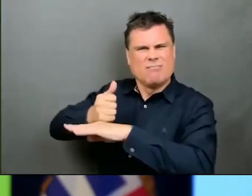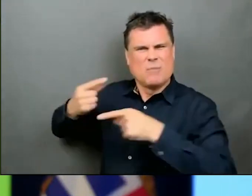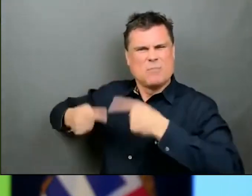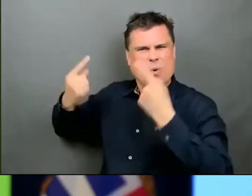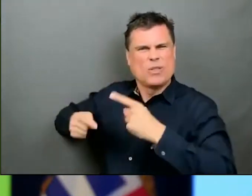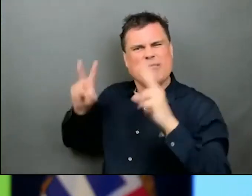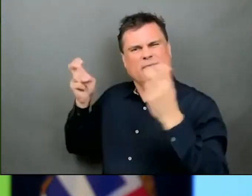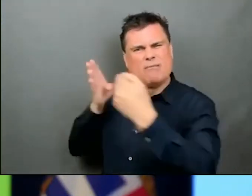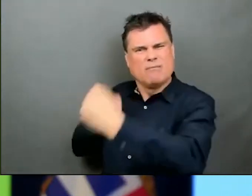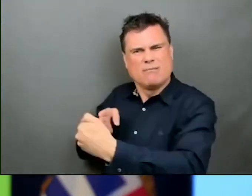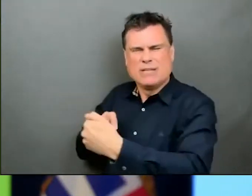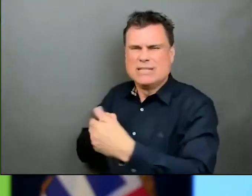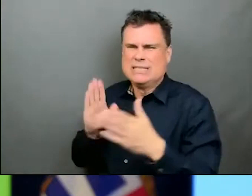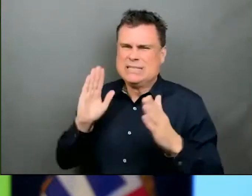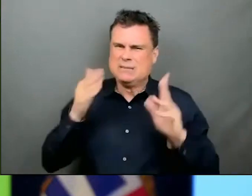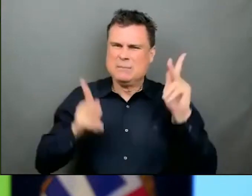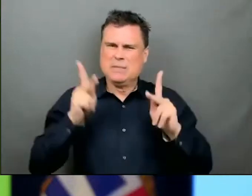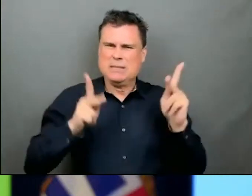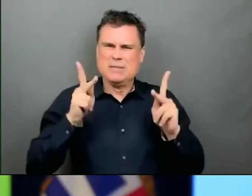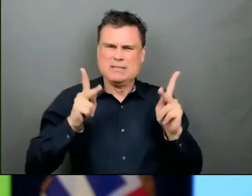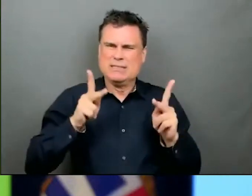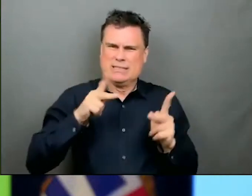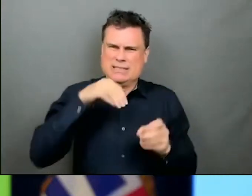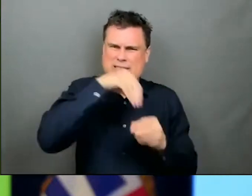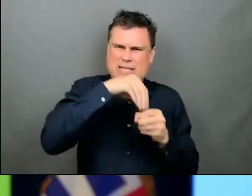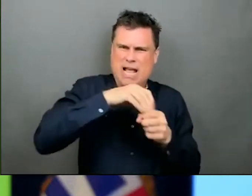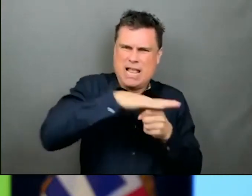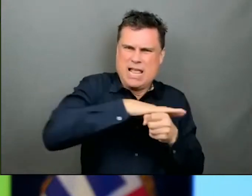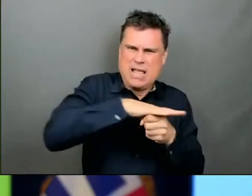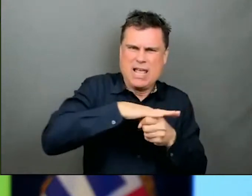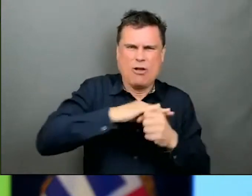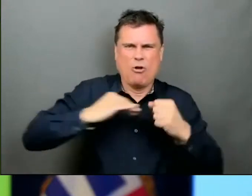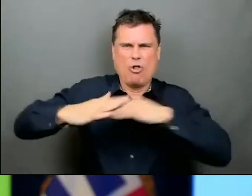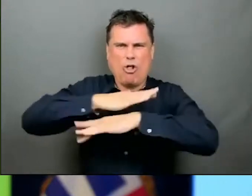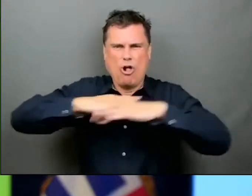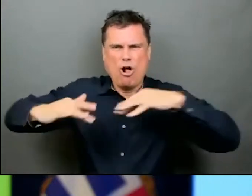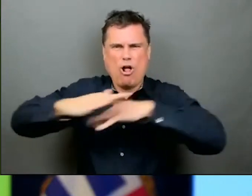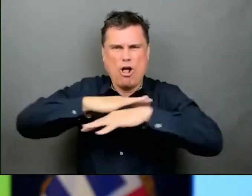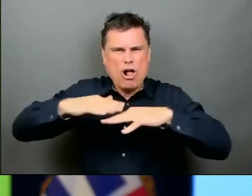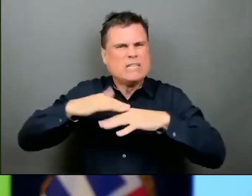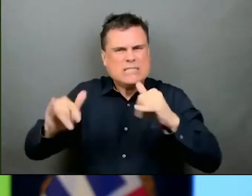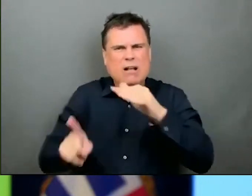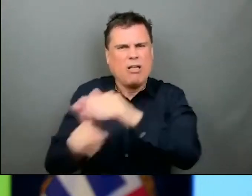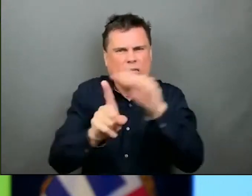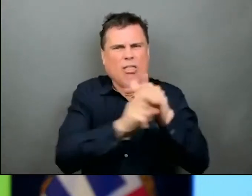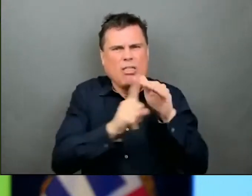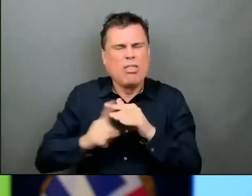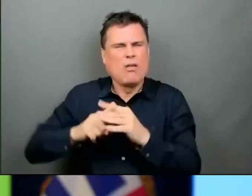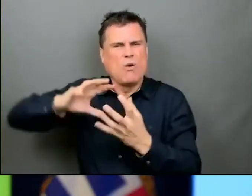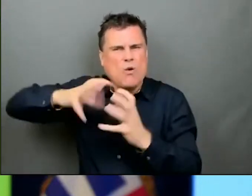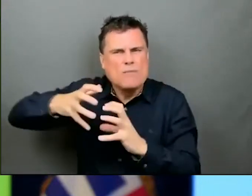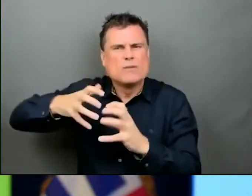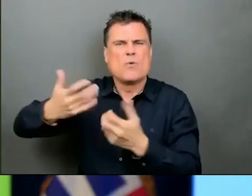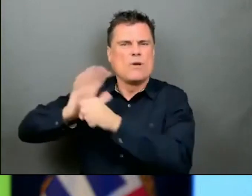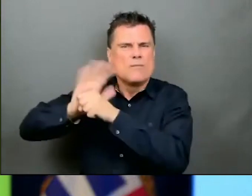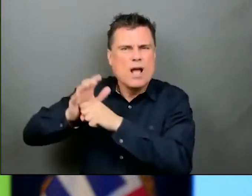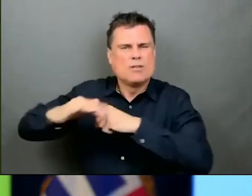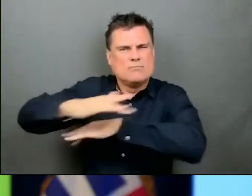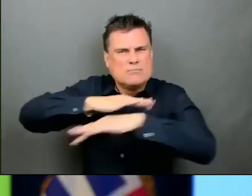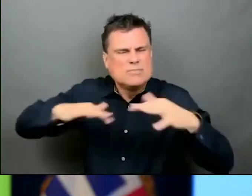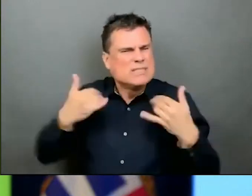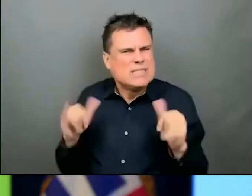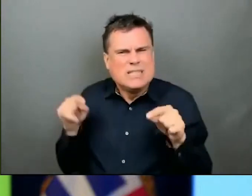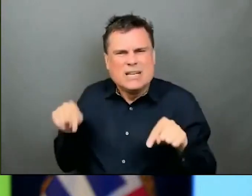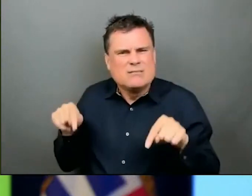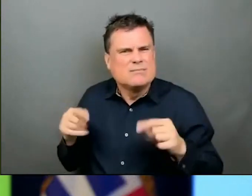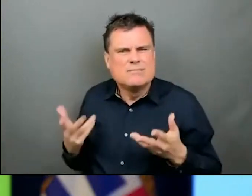to spread of the virus than this travel outside of larger health regions? Well, I actually disagree with the